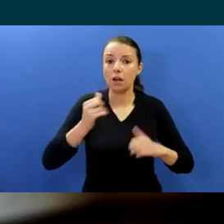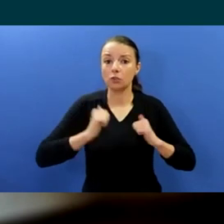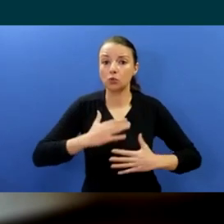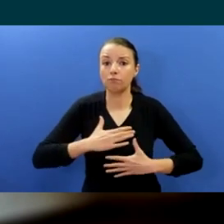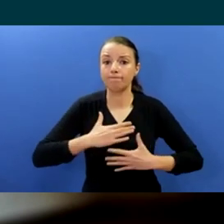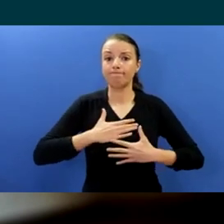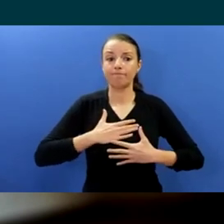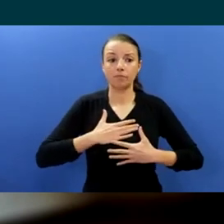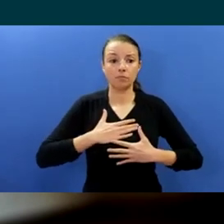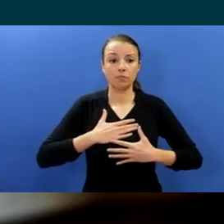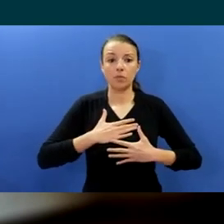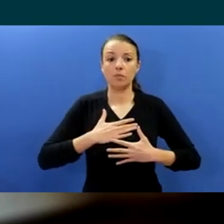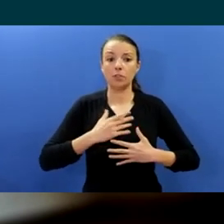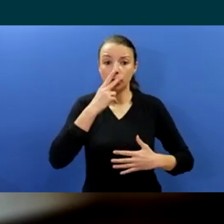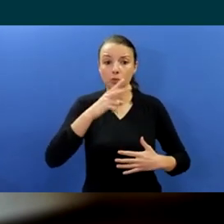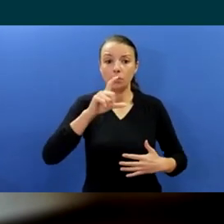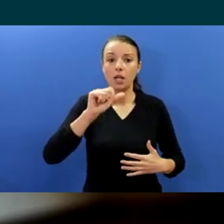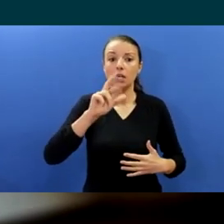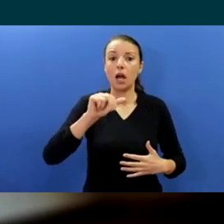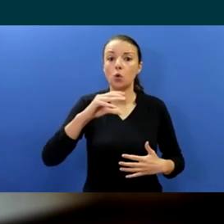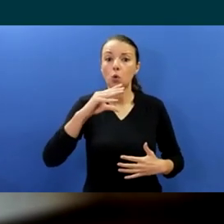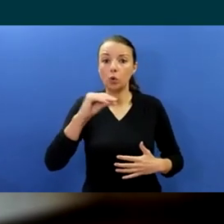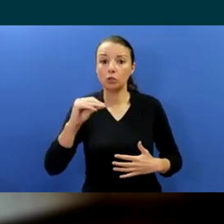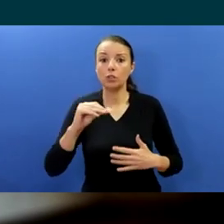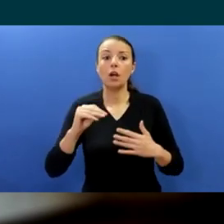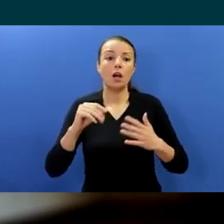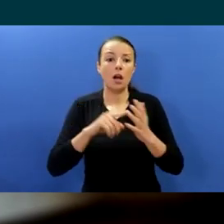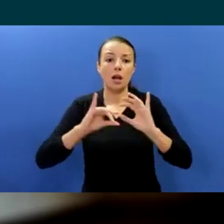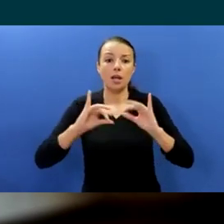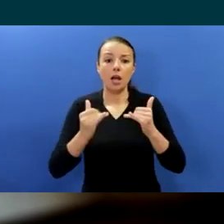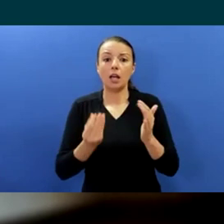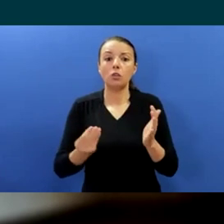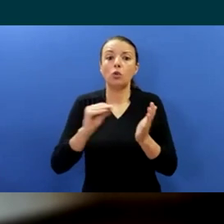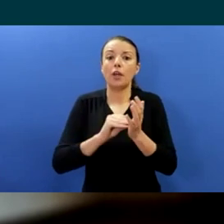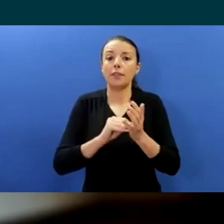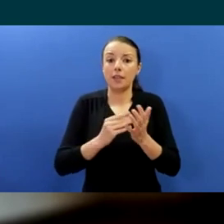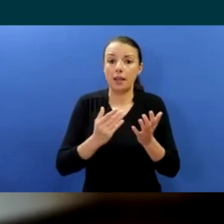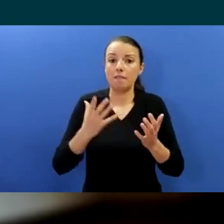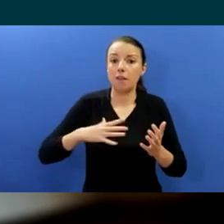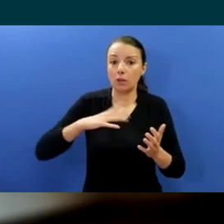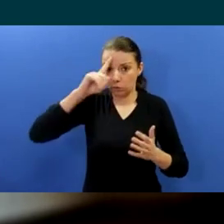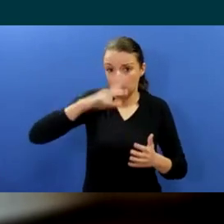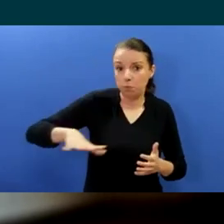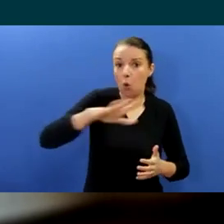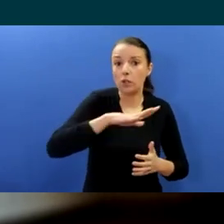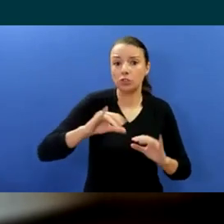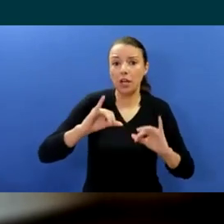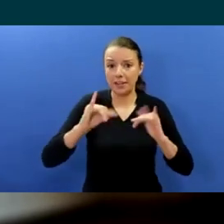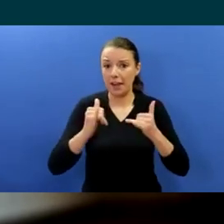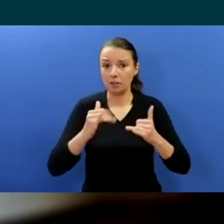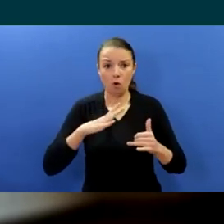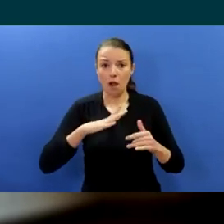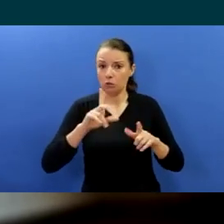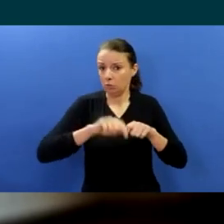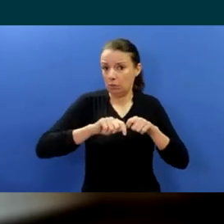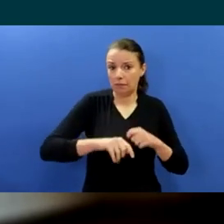citizen participation. And then I wanted to very briefly, it's a basic theoretical background, but I think it's always